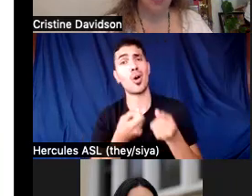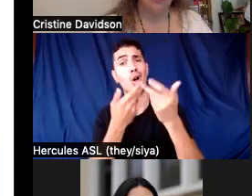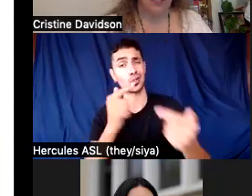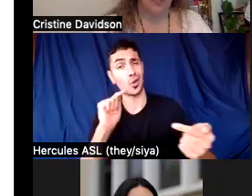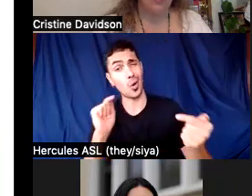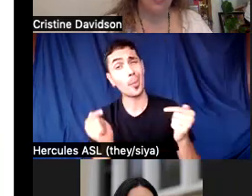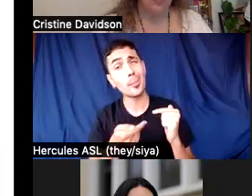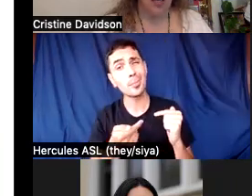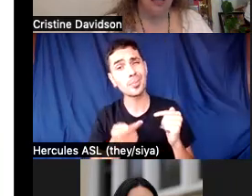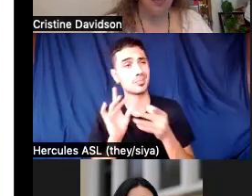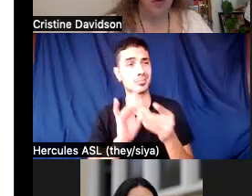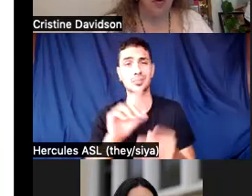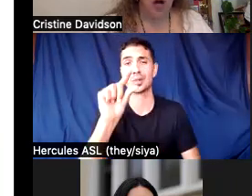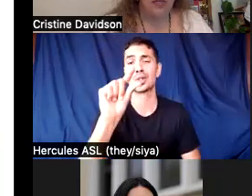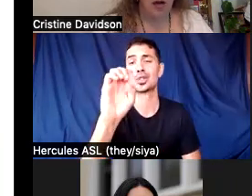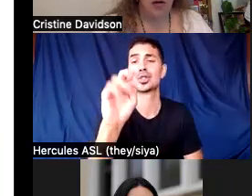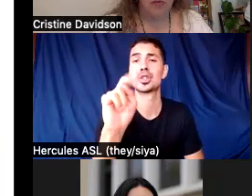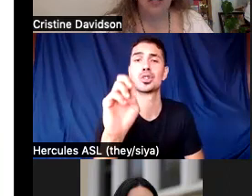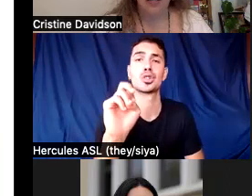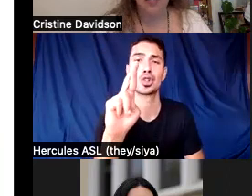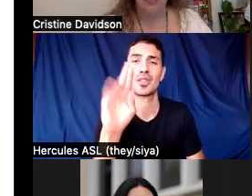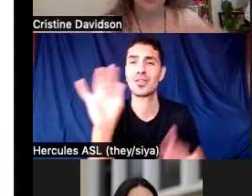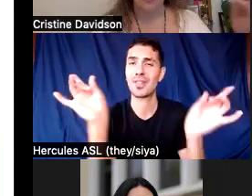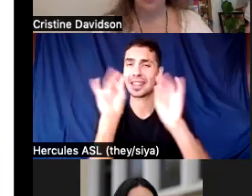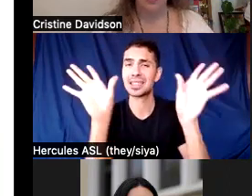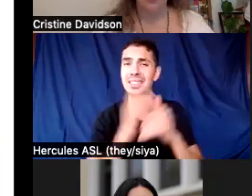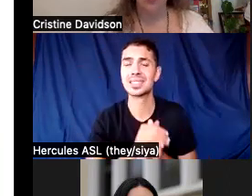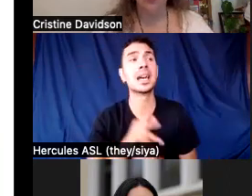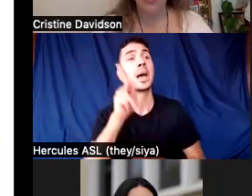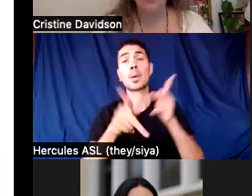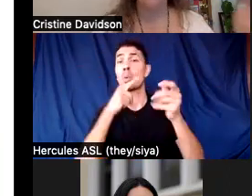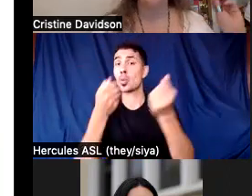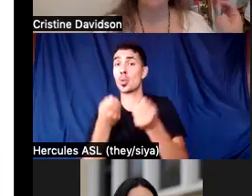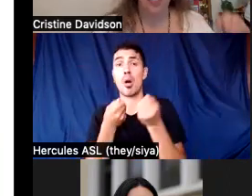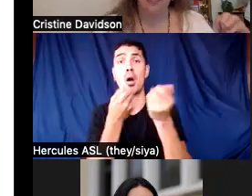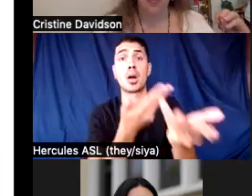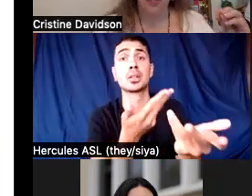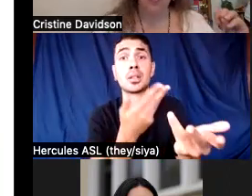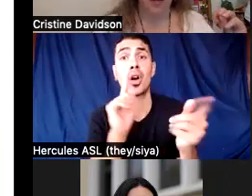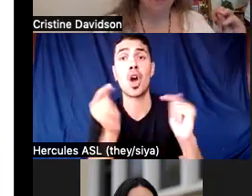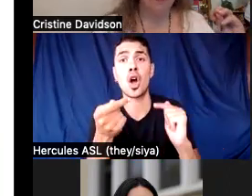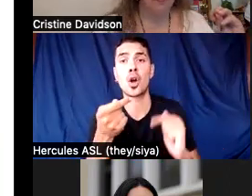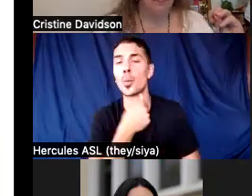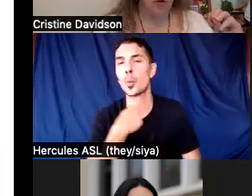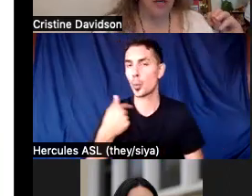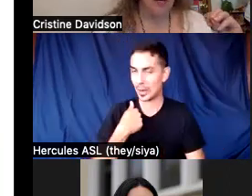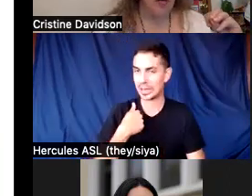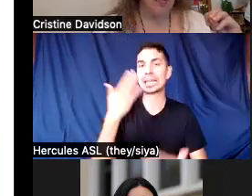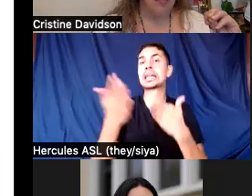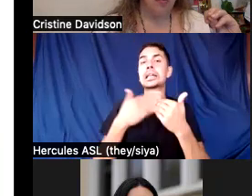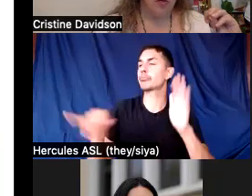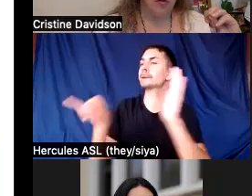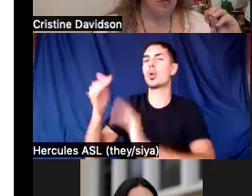to gender-based violence. And people who cause harm are sometimes unknown to us, and sometimes we know them,